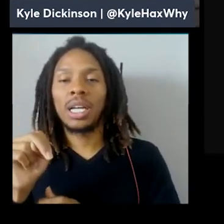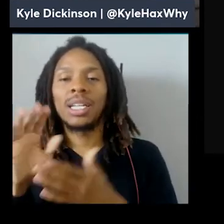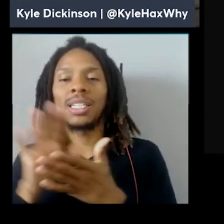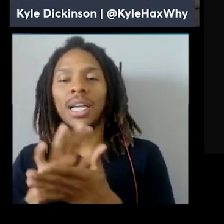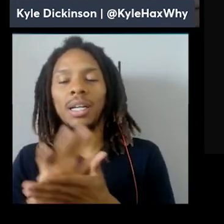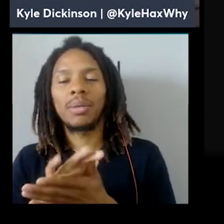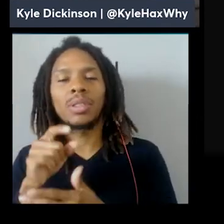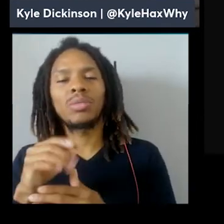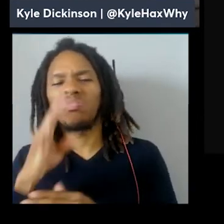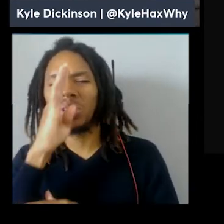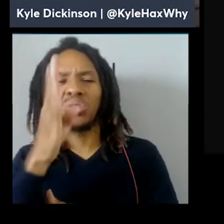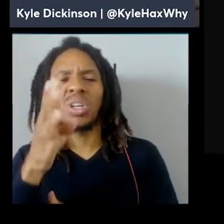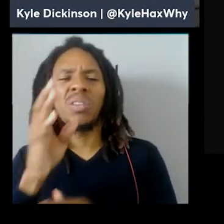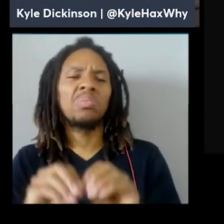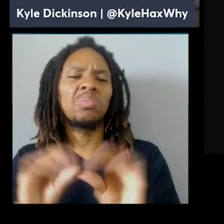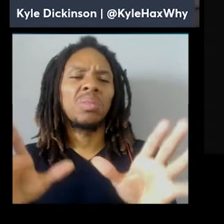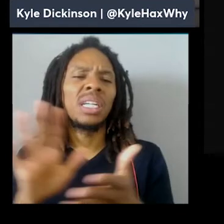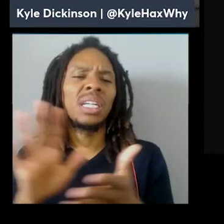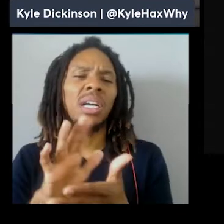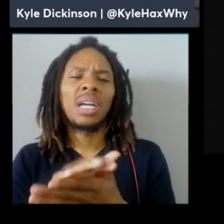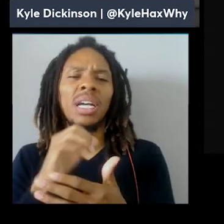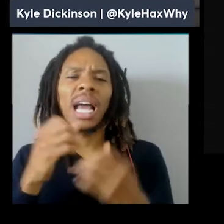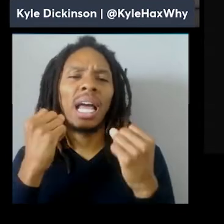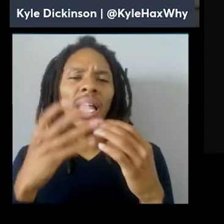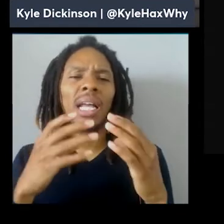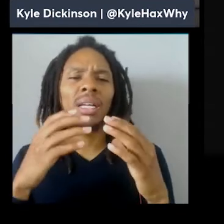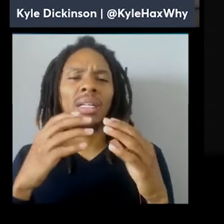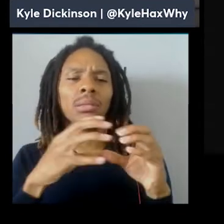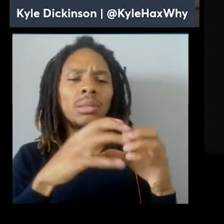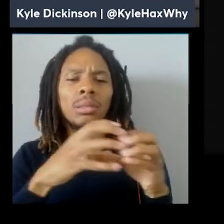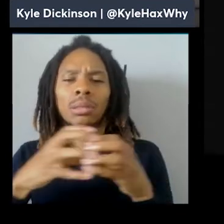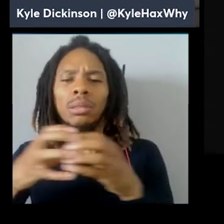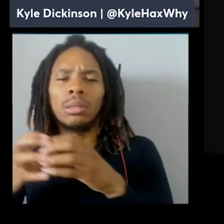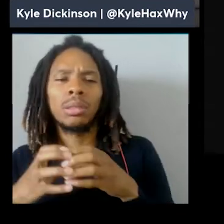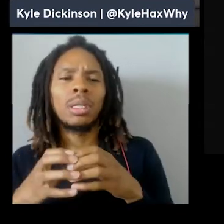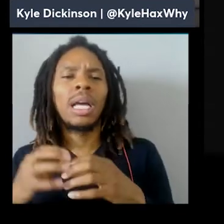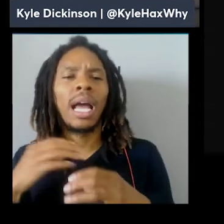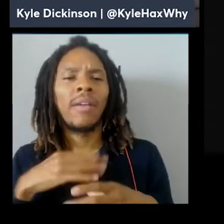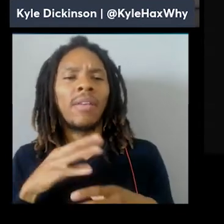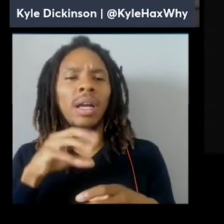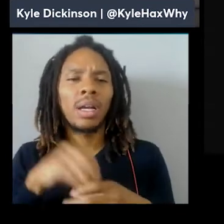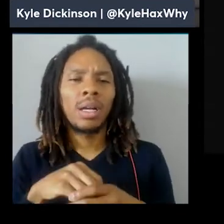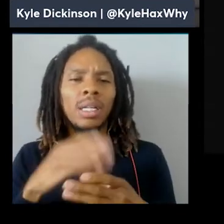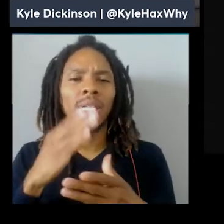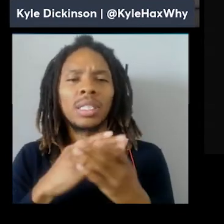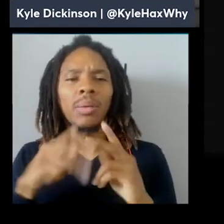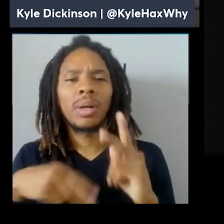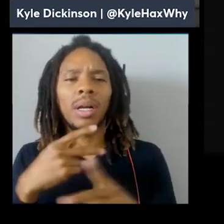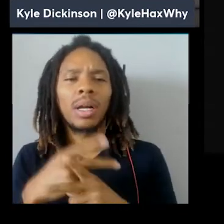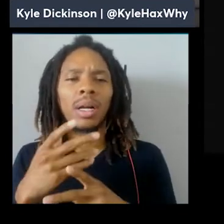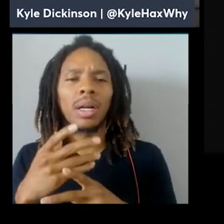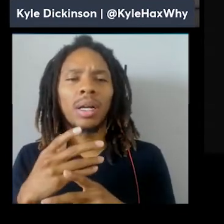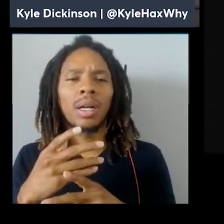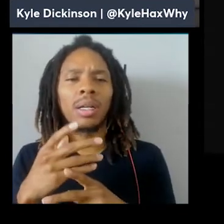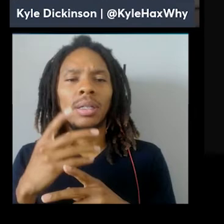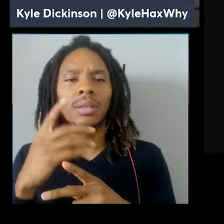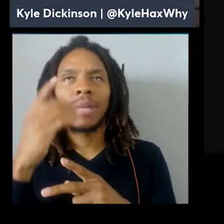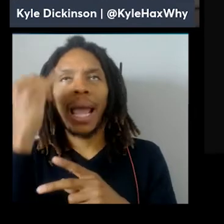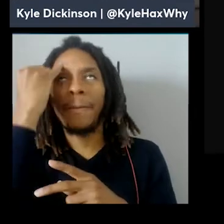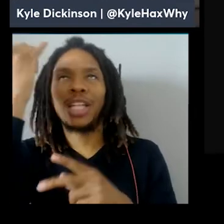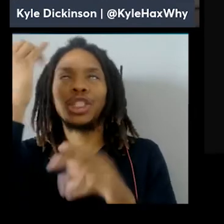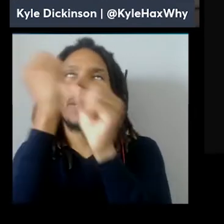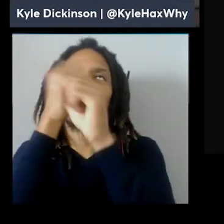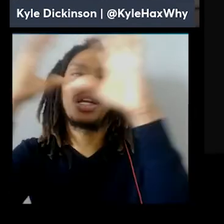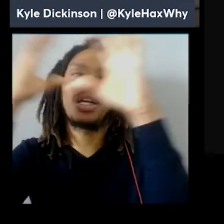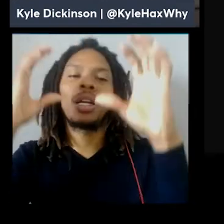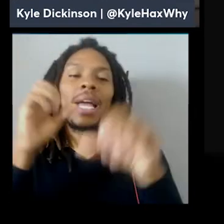straightforward JSON document with not a lot of nesting, but as you can see, it includes some sort of, imaginary